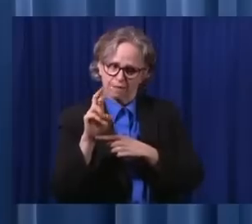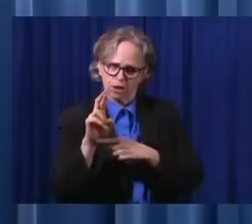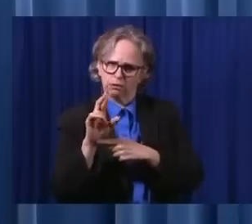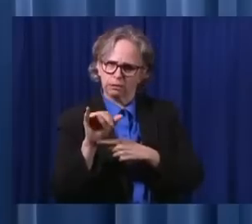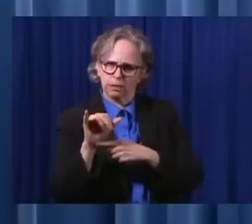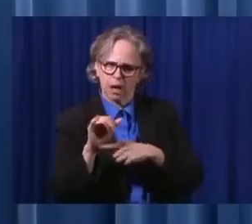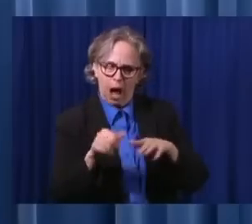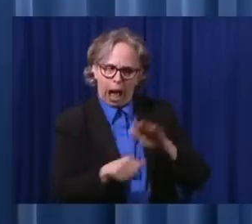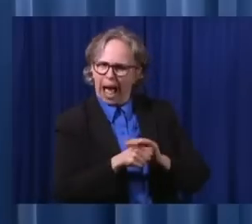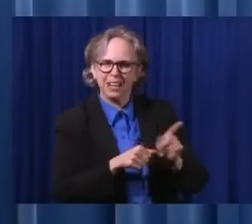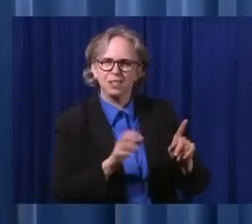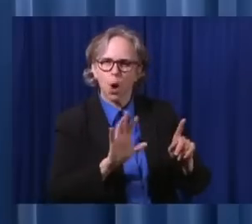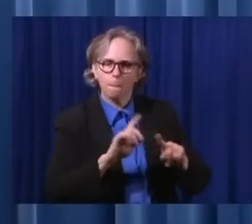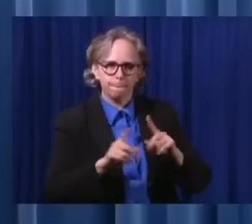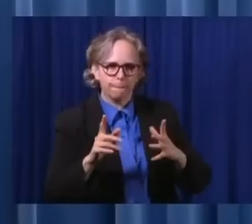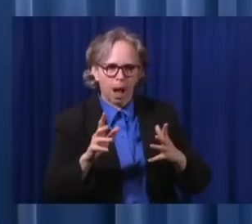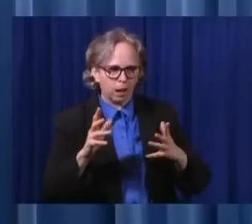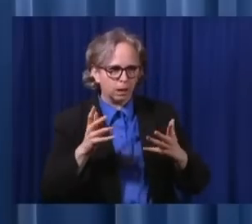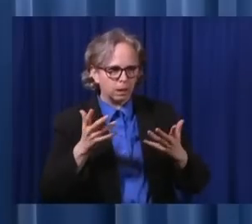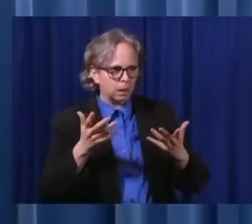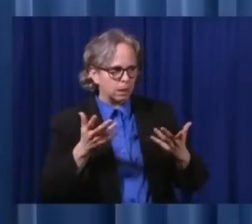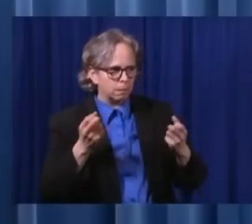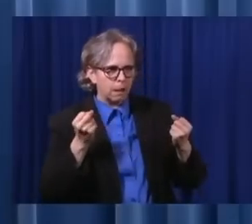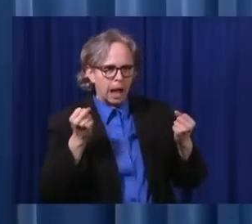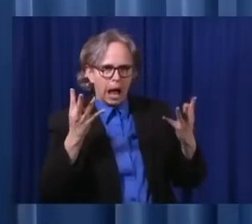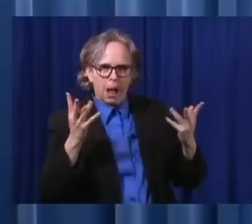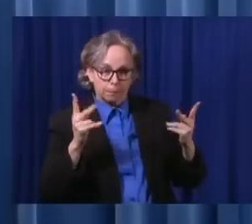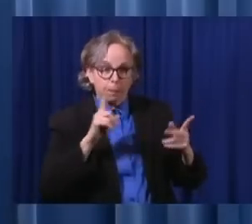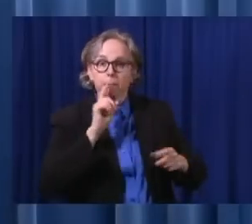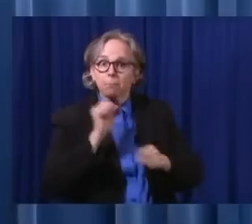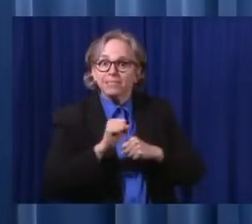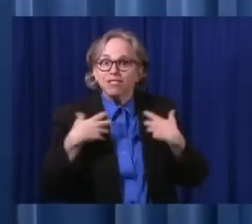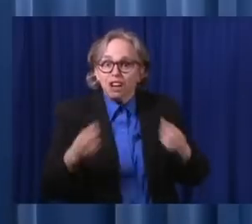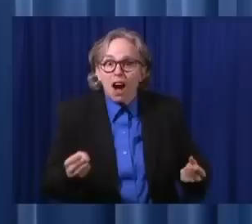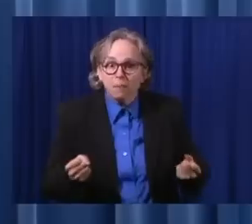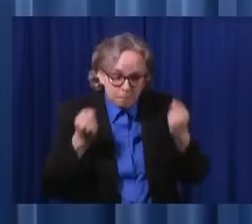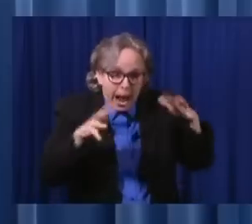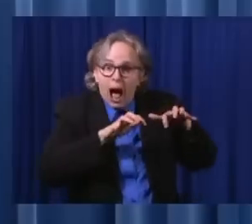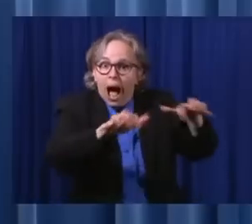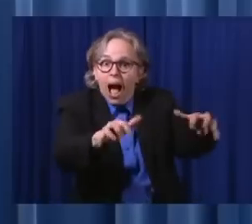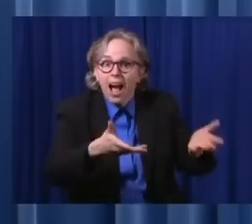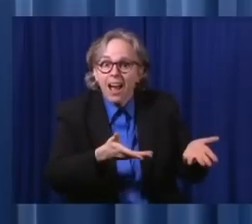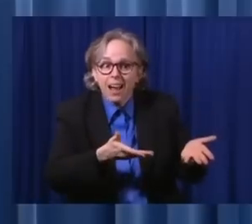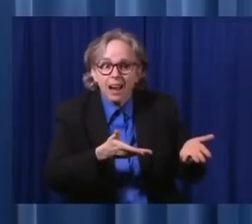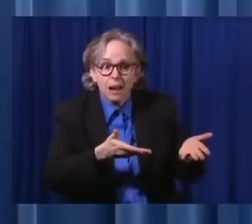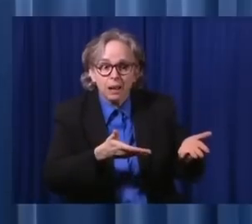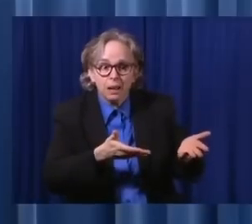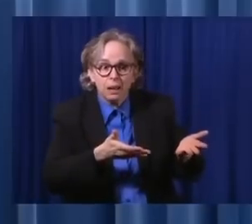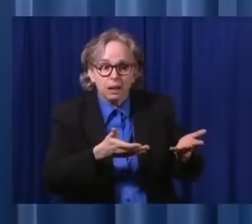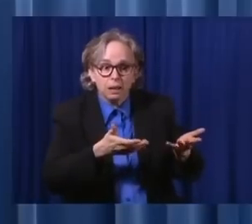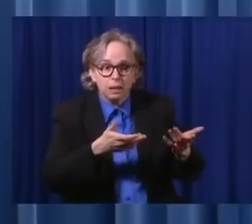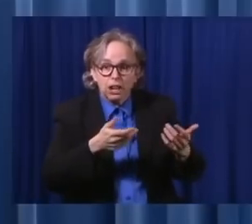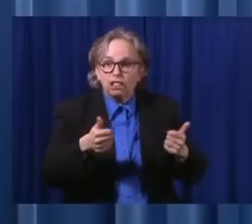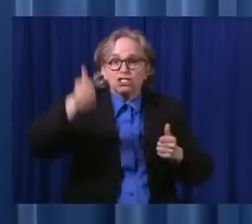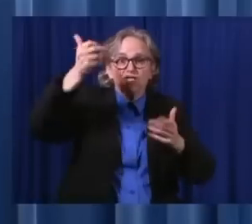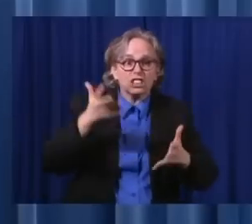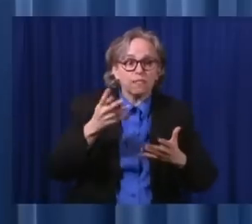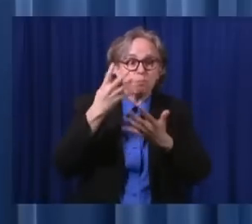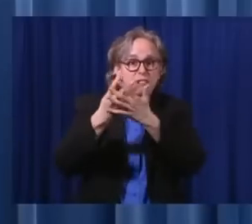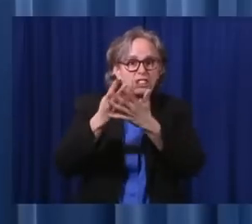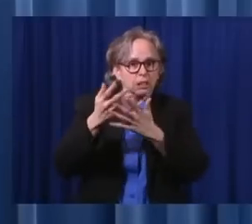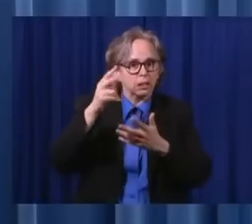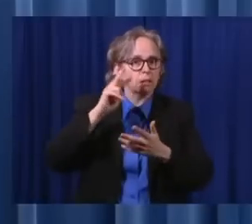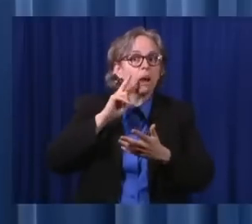blessed when people recover. We're very happy when people recover. The director of our prisons the other day said, can tell you